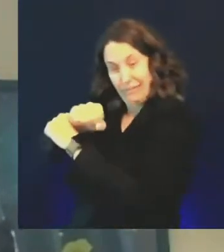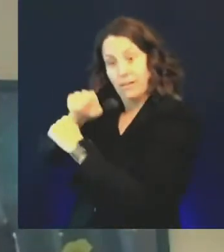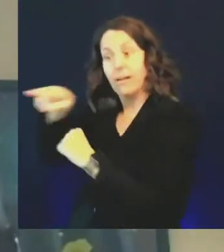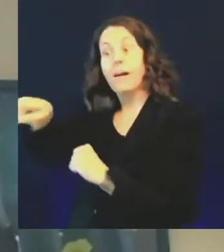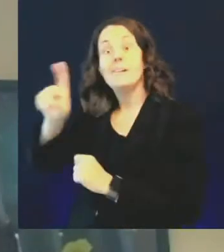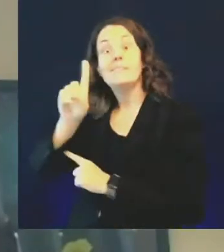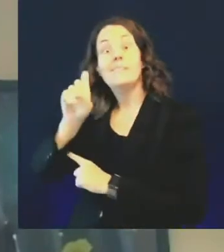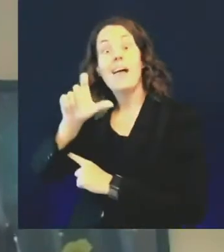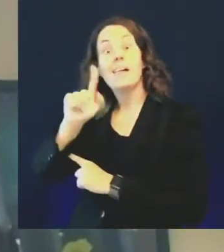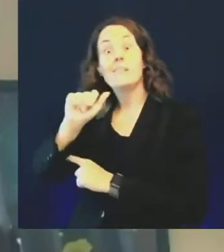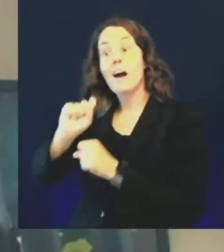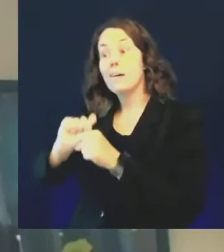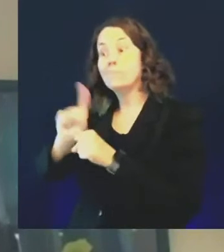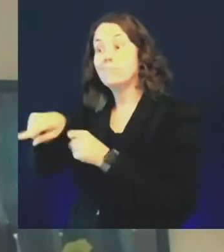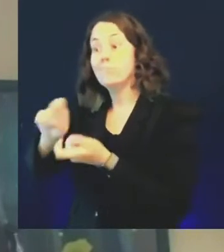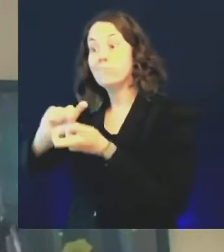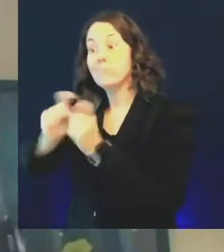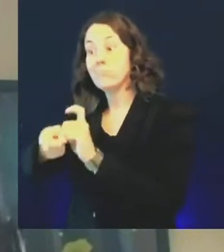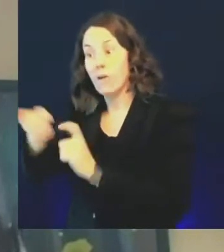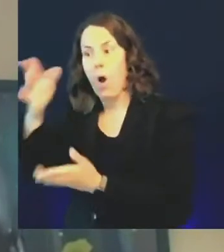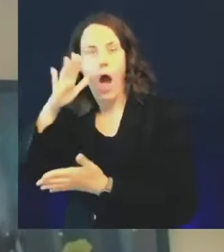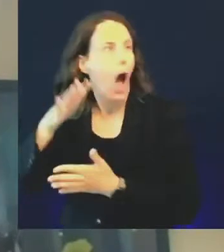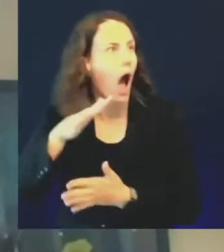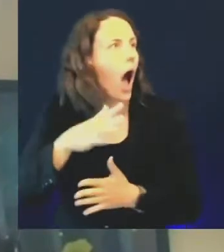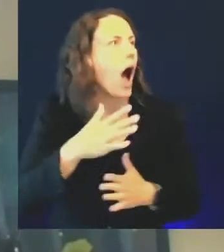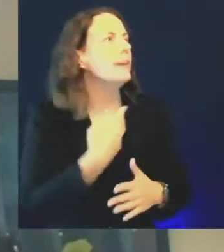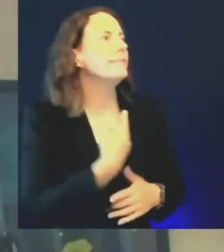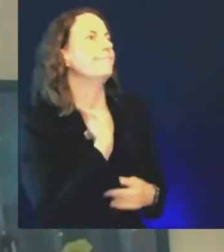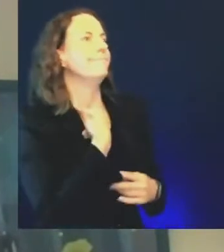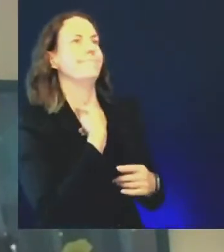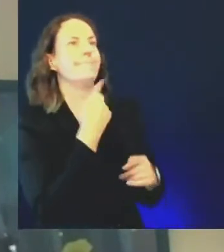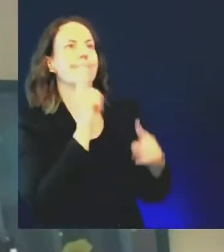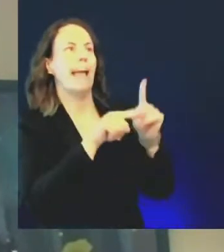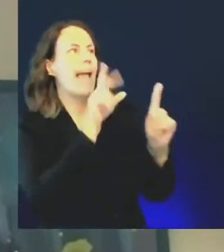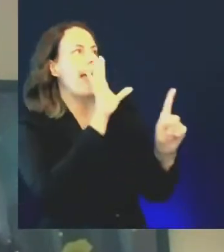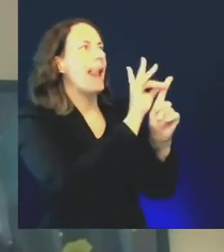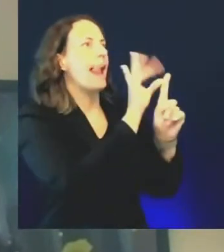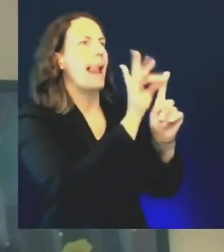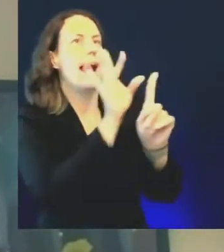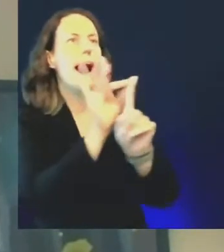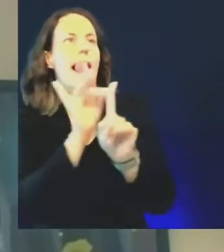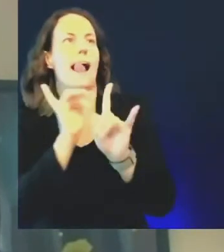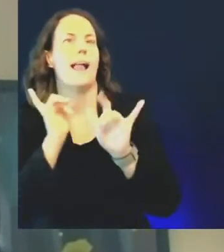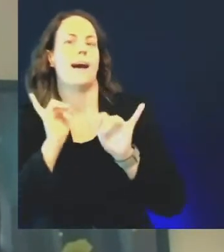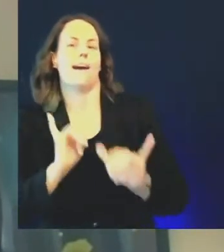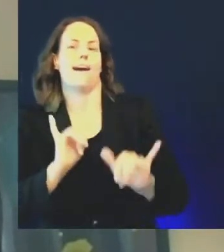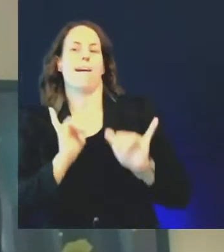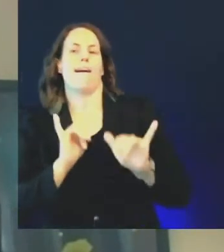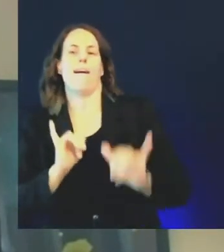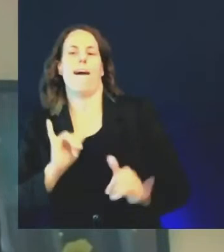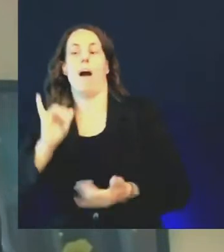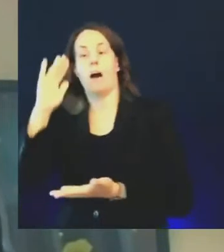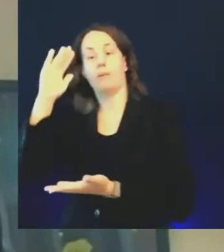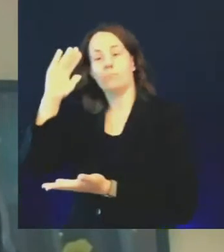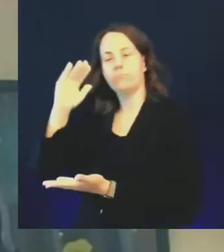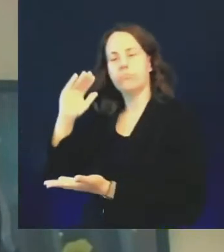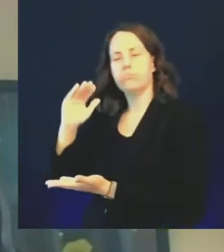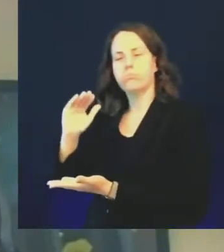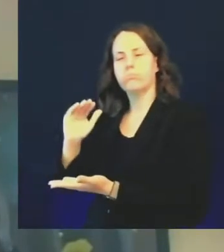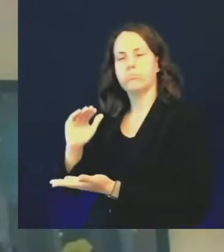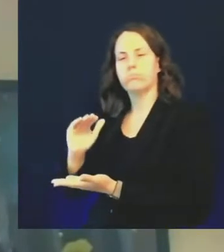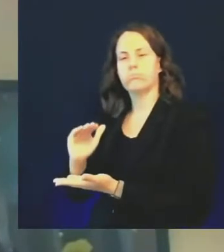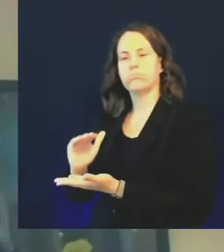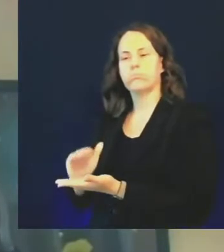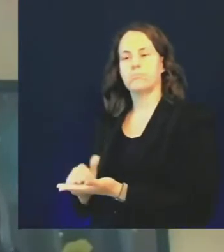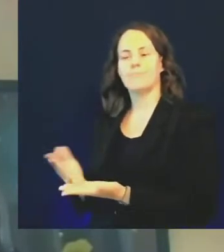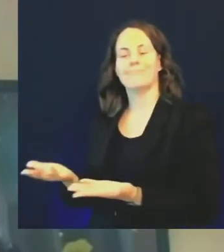means saving lives. Dr. Westergaard and I have said it before, but it bears repeating.